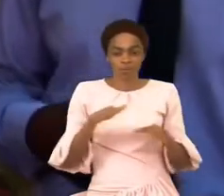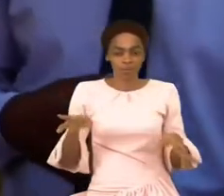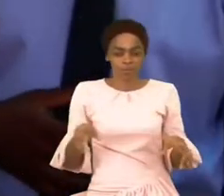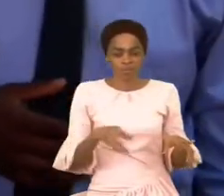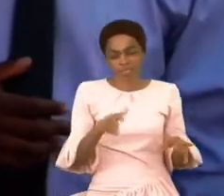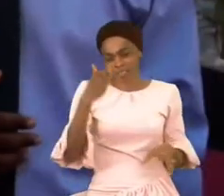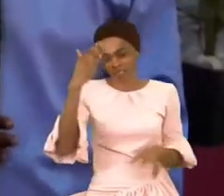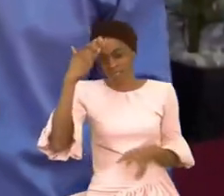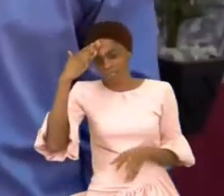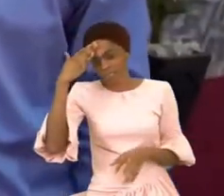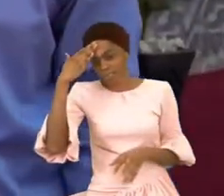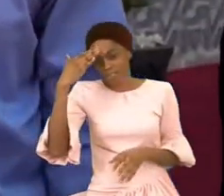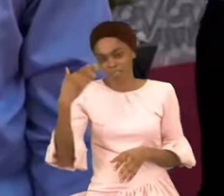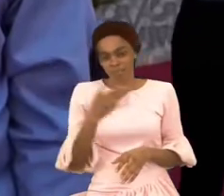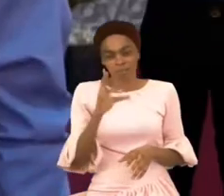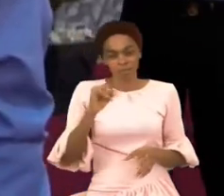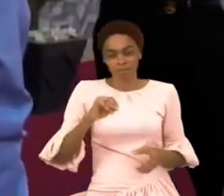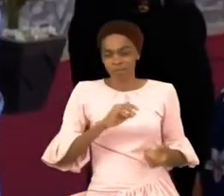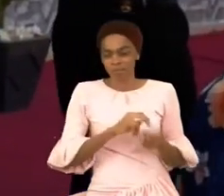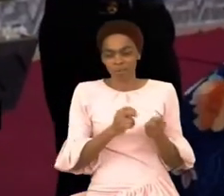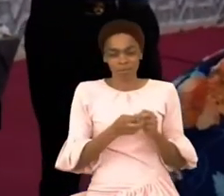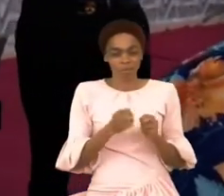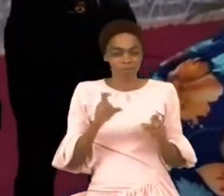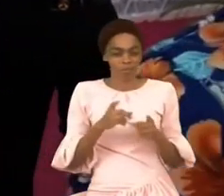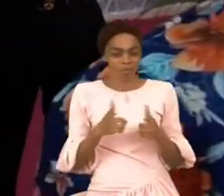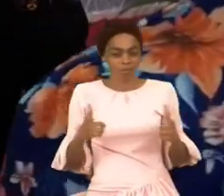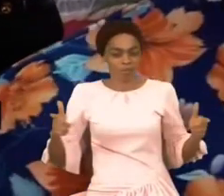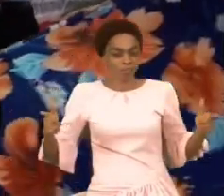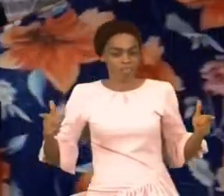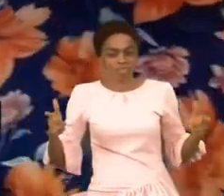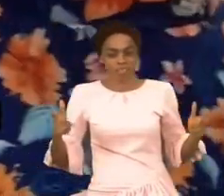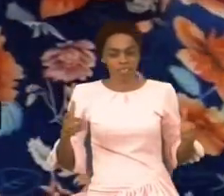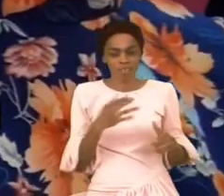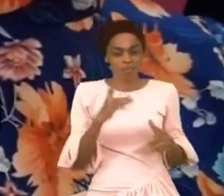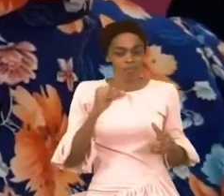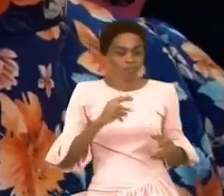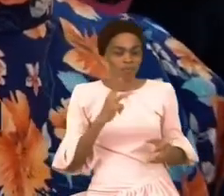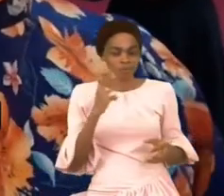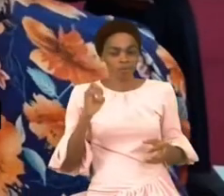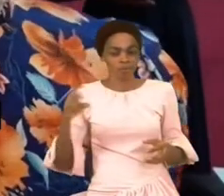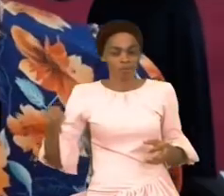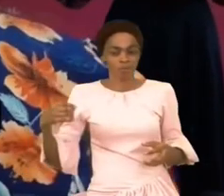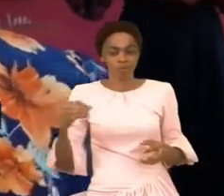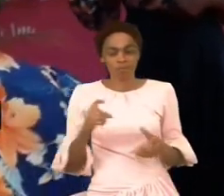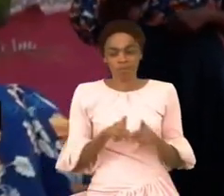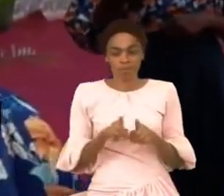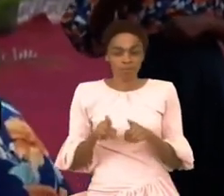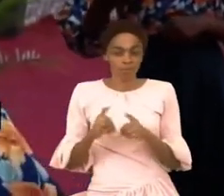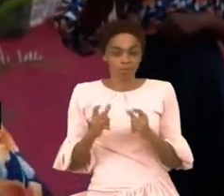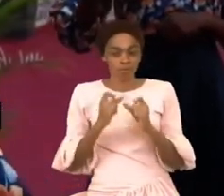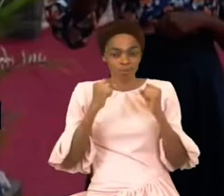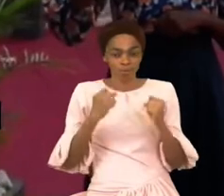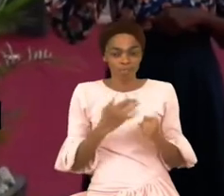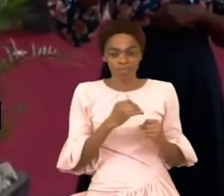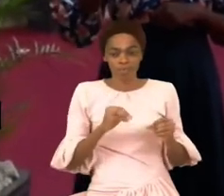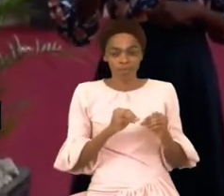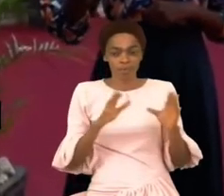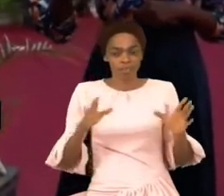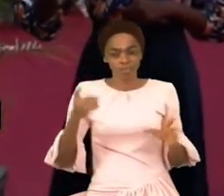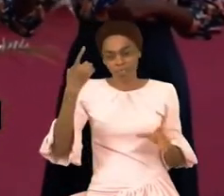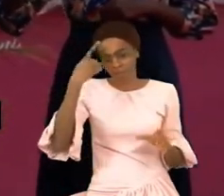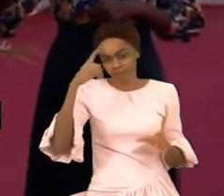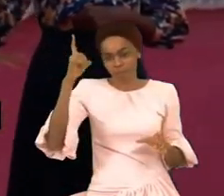be, there's no weapon too strong, there is nothing for God that's